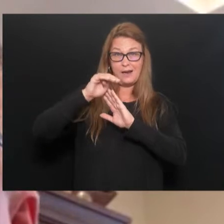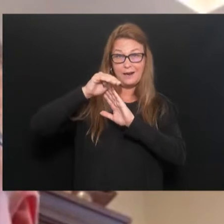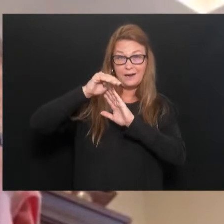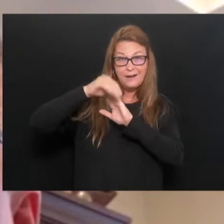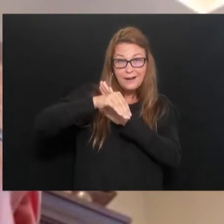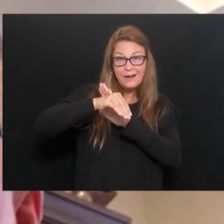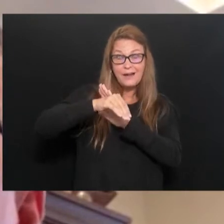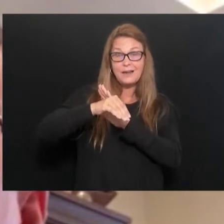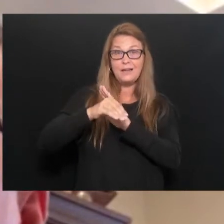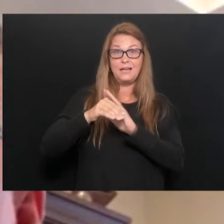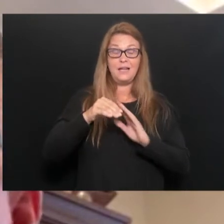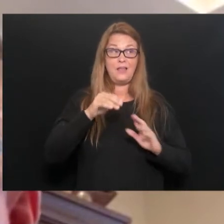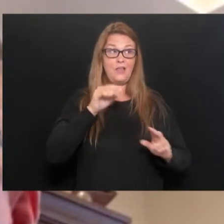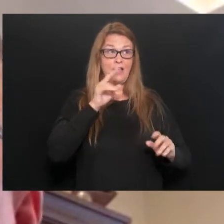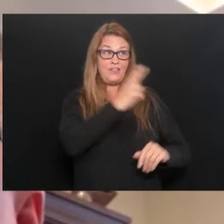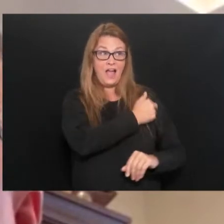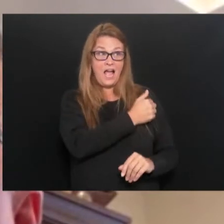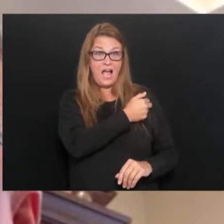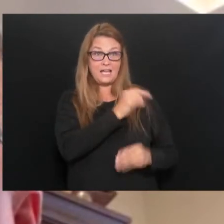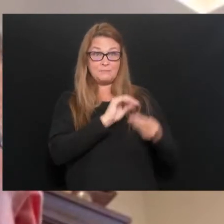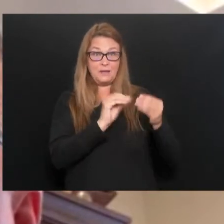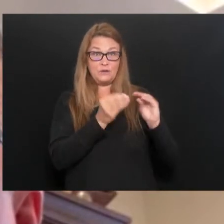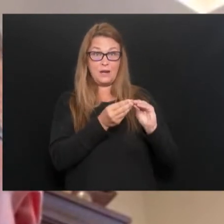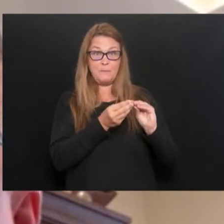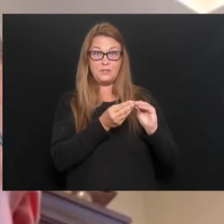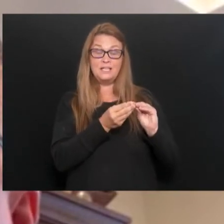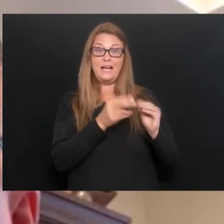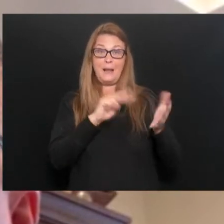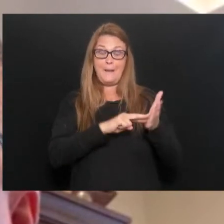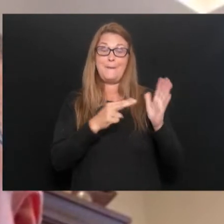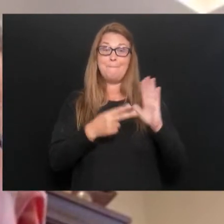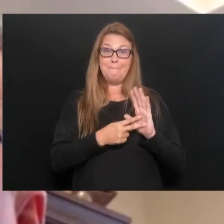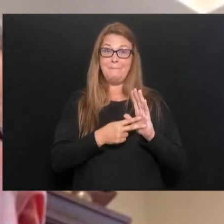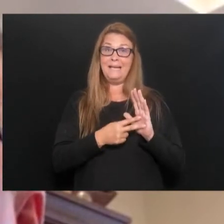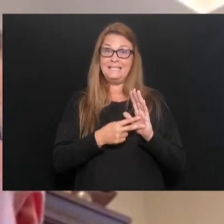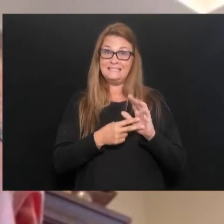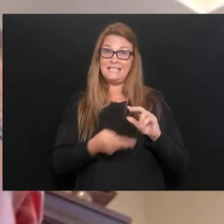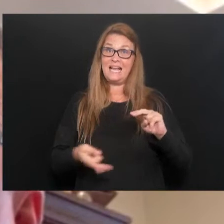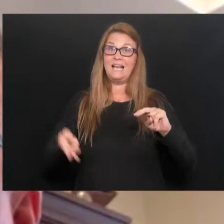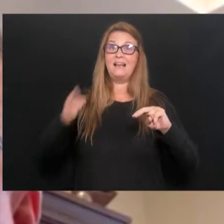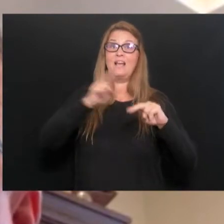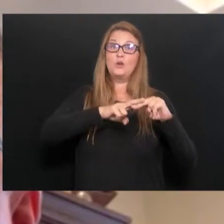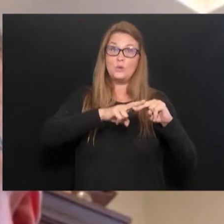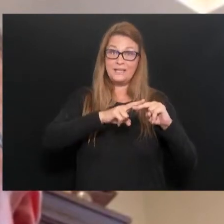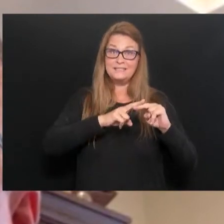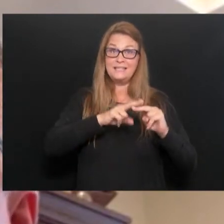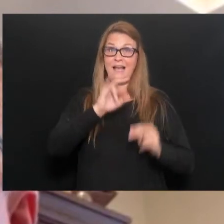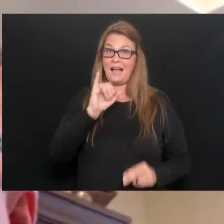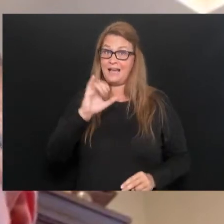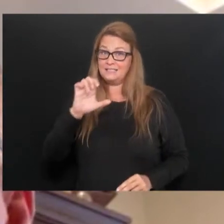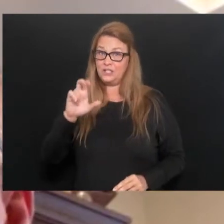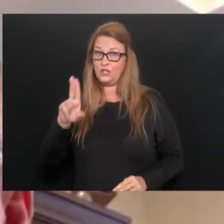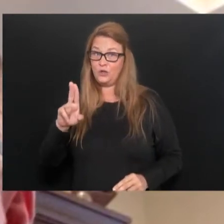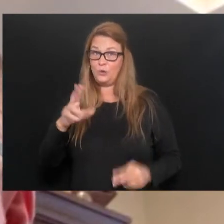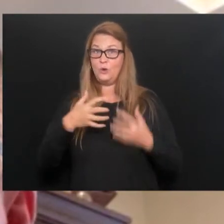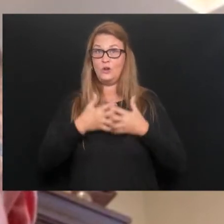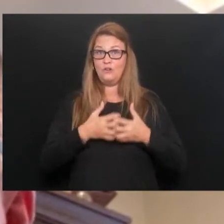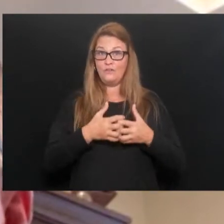embedded in those hospital numbers is a significant increase in ICU and